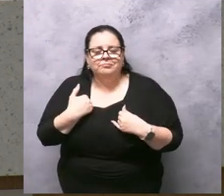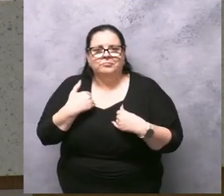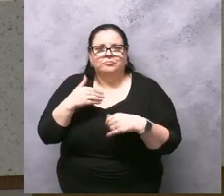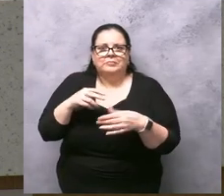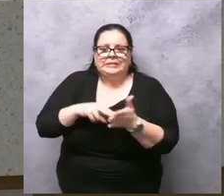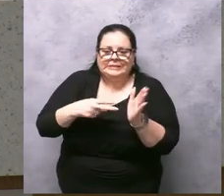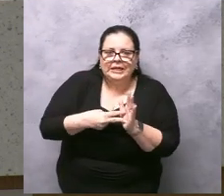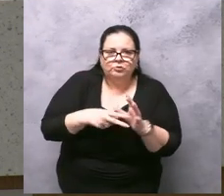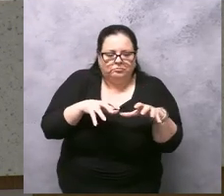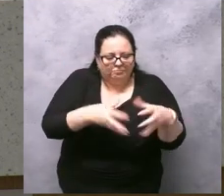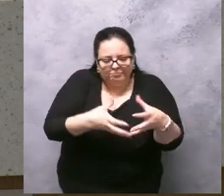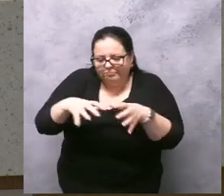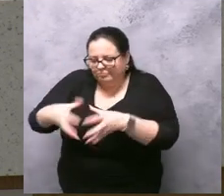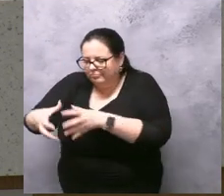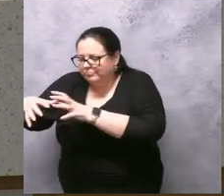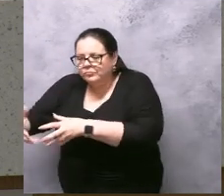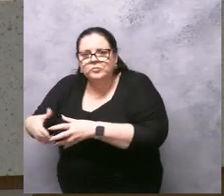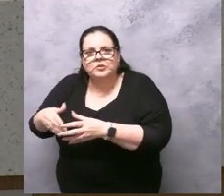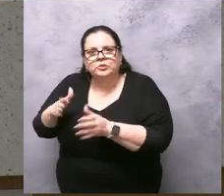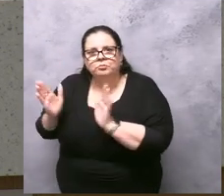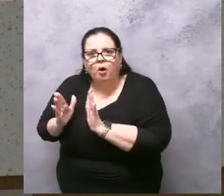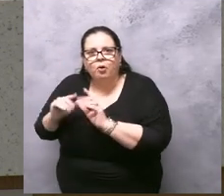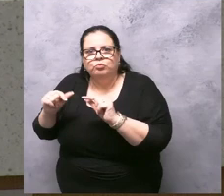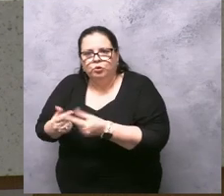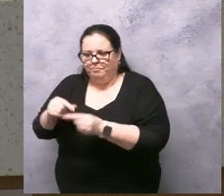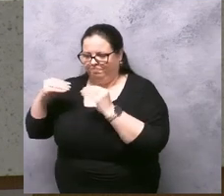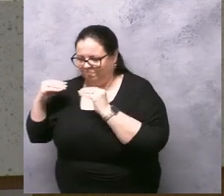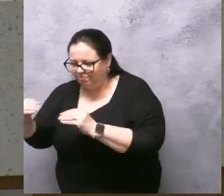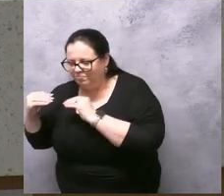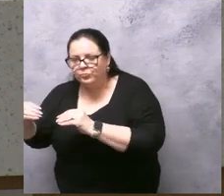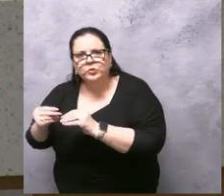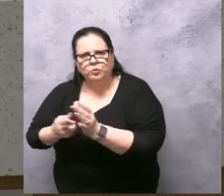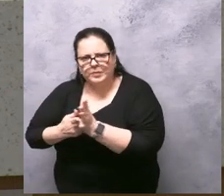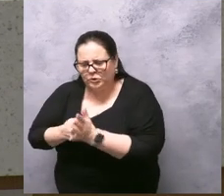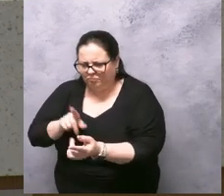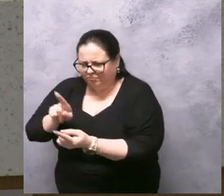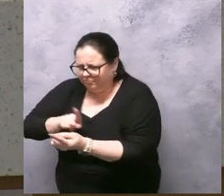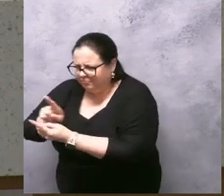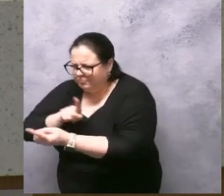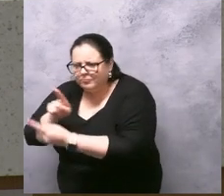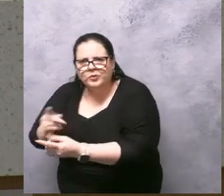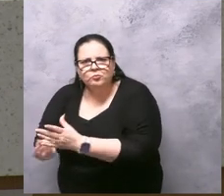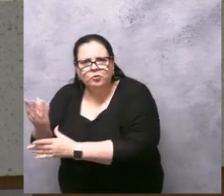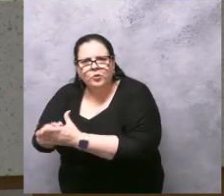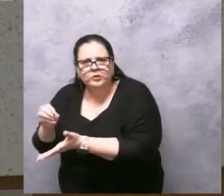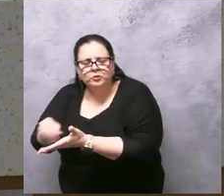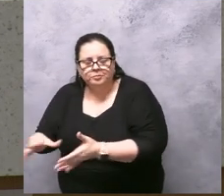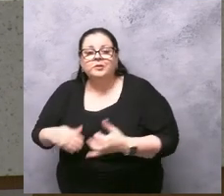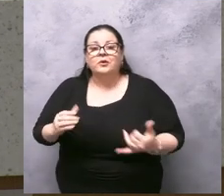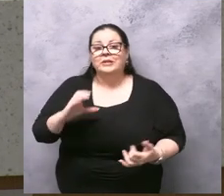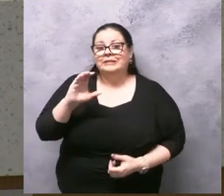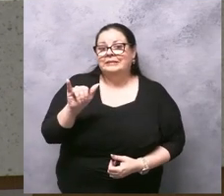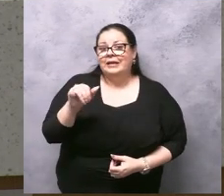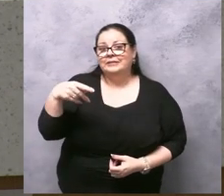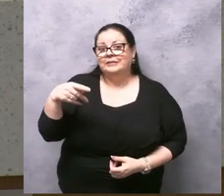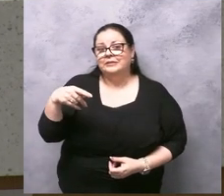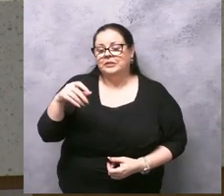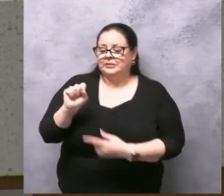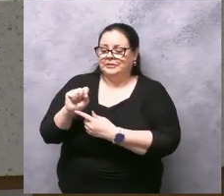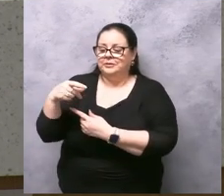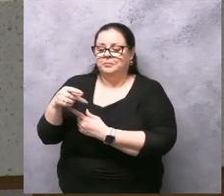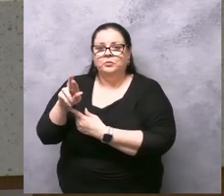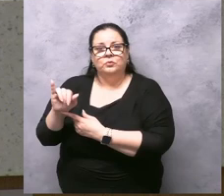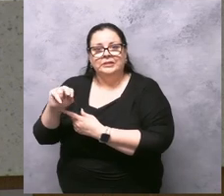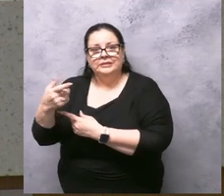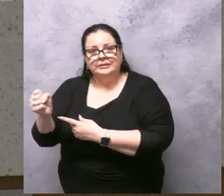work around small group instruction and their core classrooms to really make sure the students are growing. Cy Springs has such a strong focus. Dr. Henry and